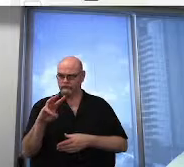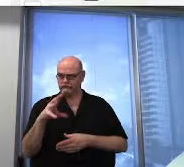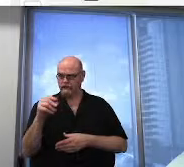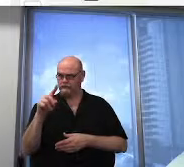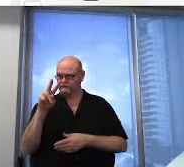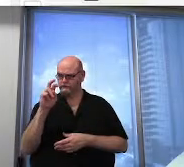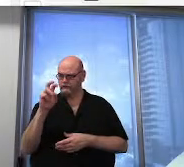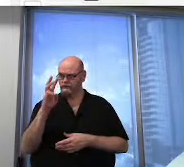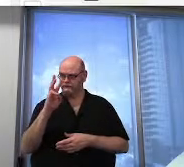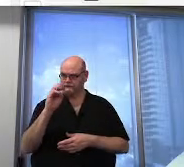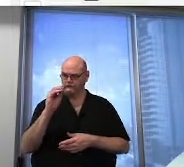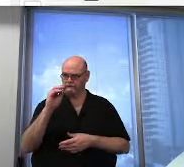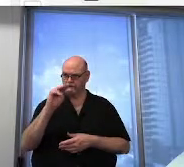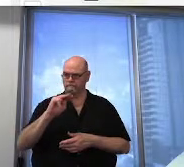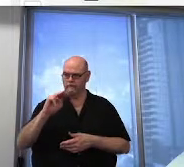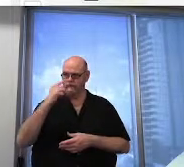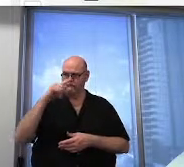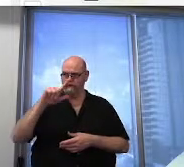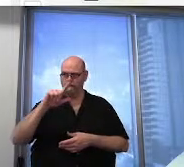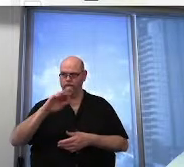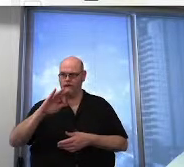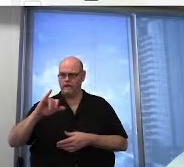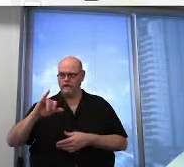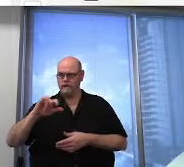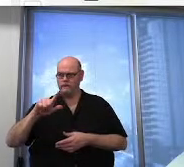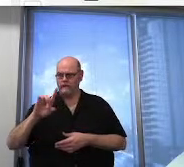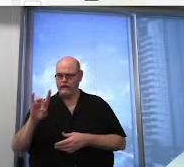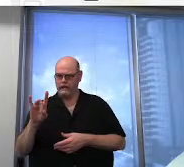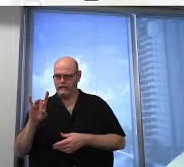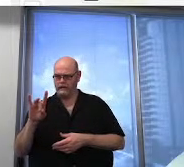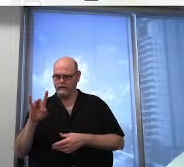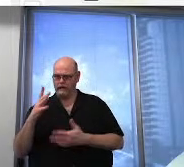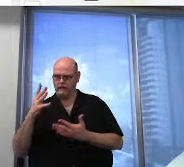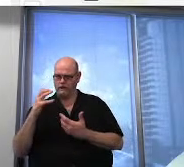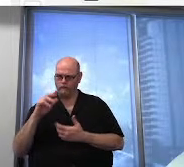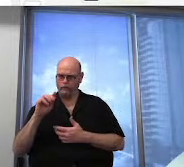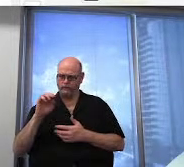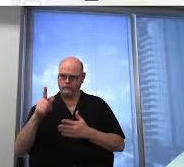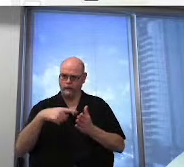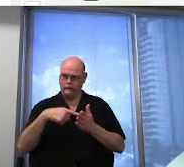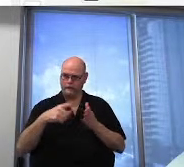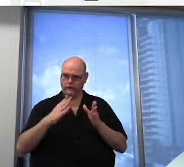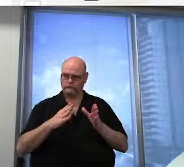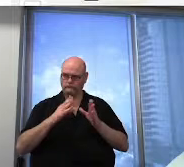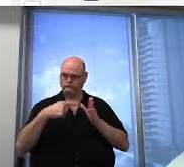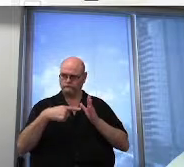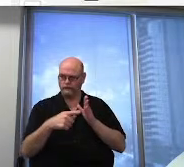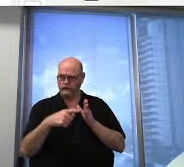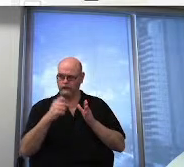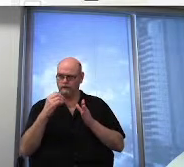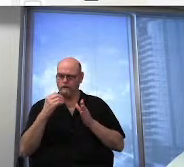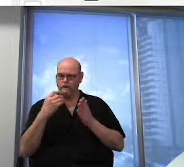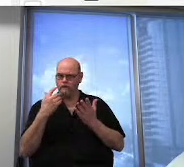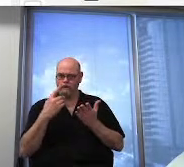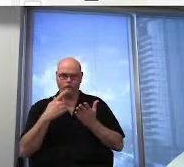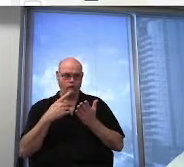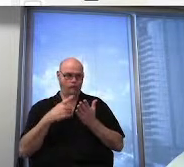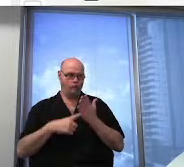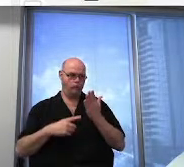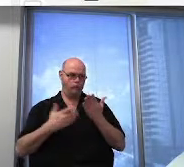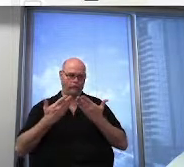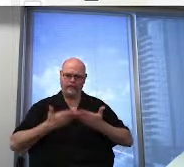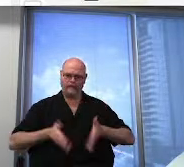and 260 million for fiscal year 2028 that you want the ratepayers to pay. What